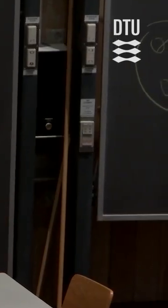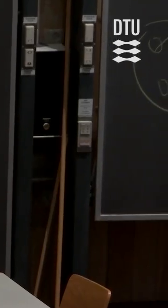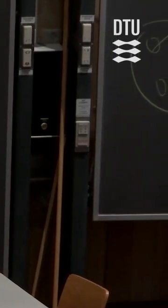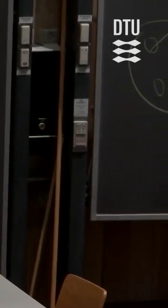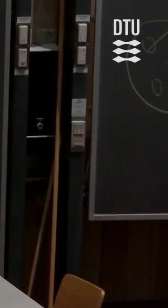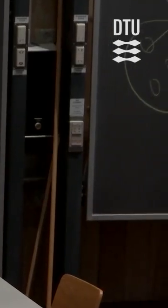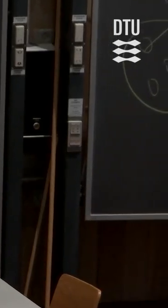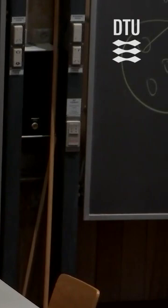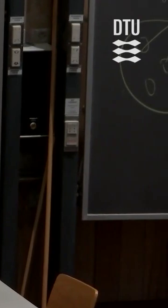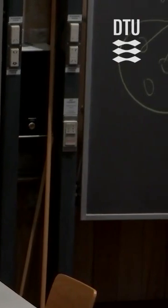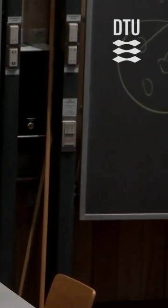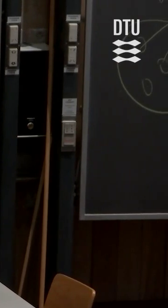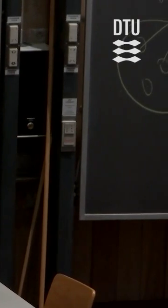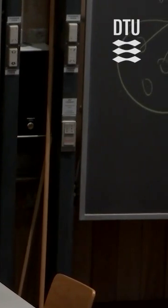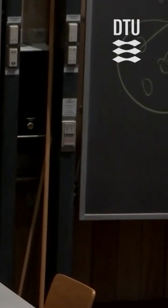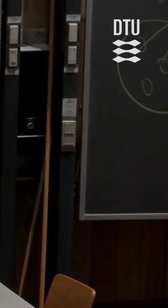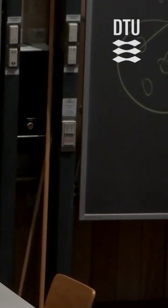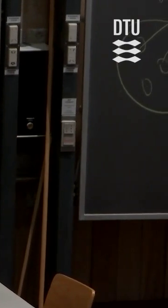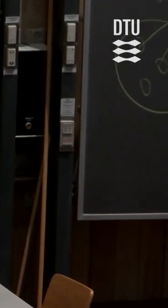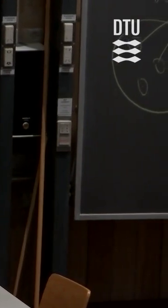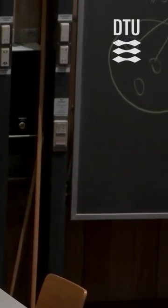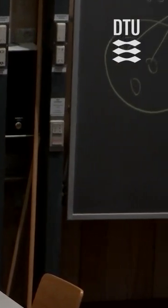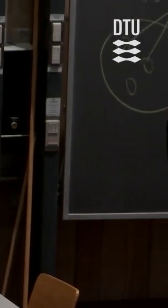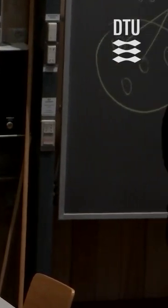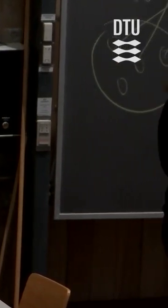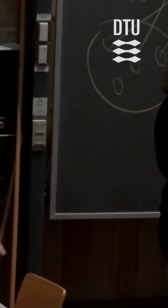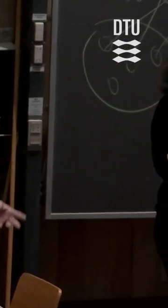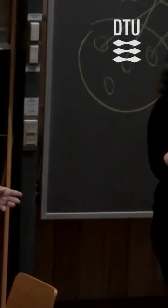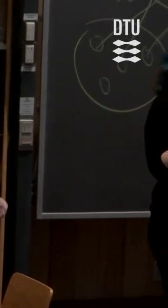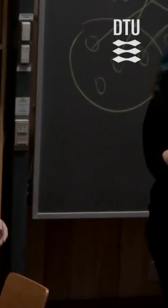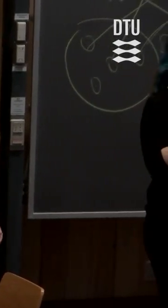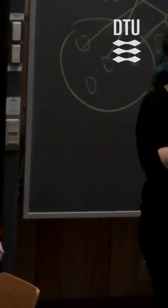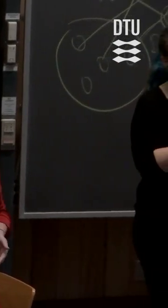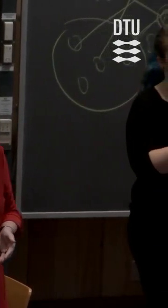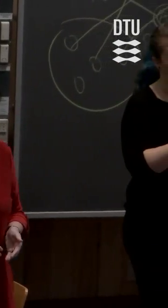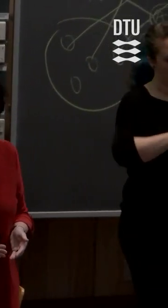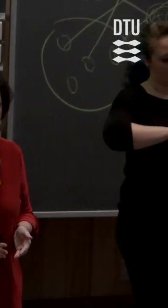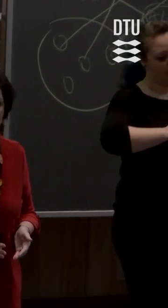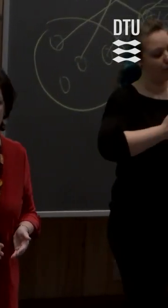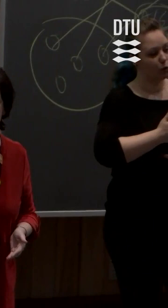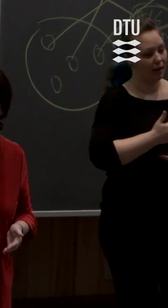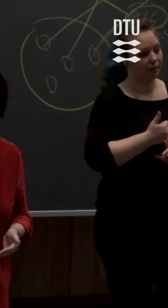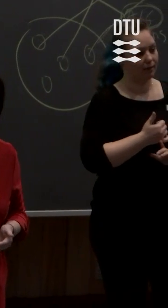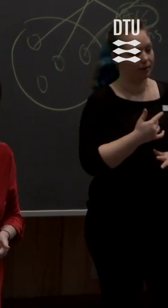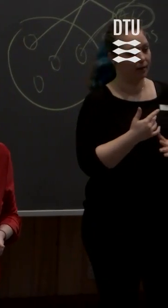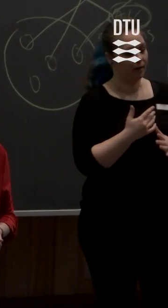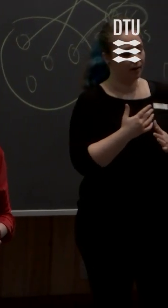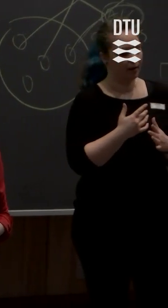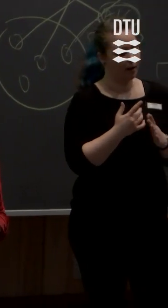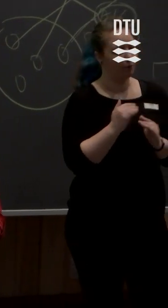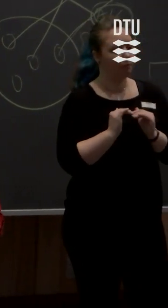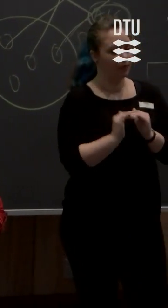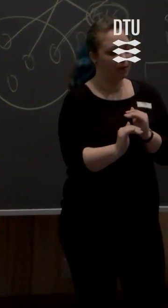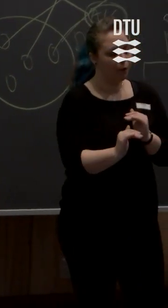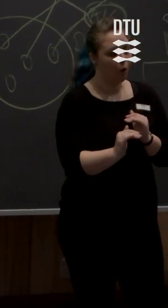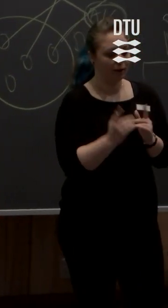picture, and Frank Apple goes to Davos every year, but also on an individual level. So how do we create the good lives for our